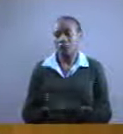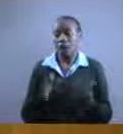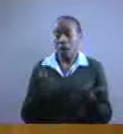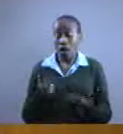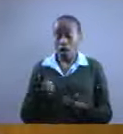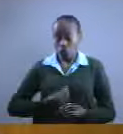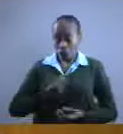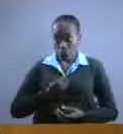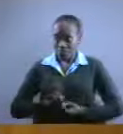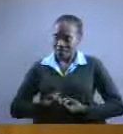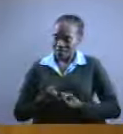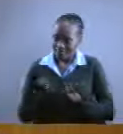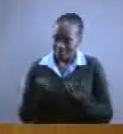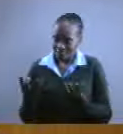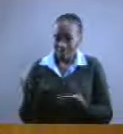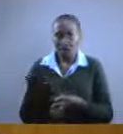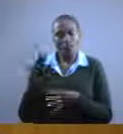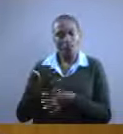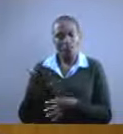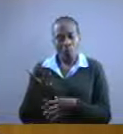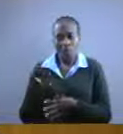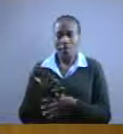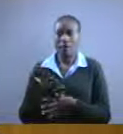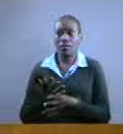creation with the employers.